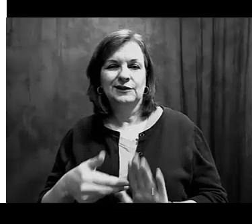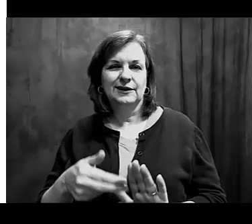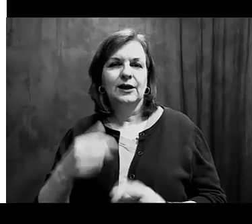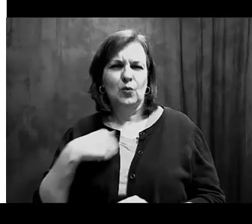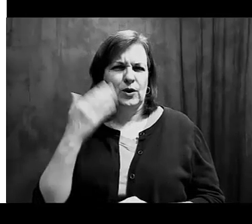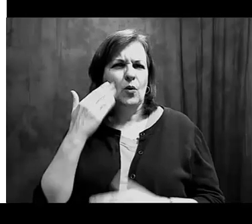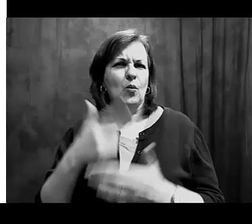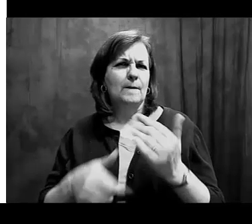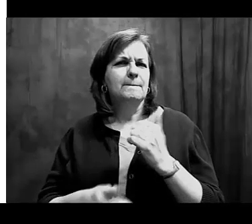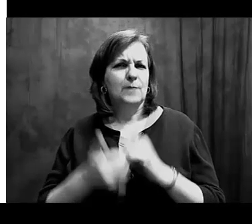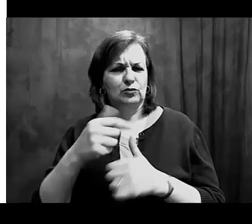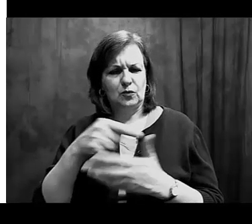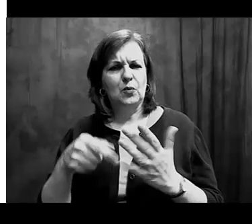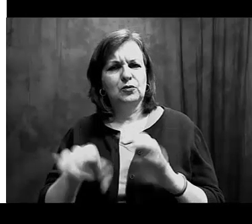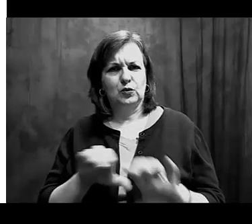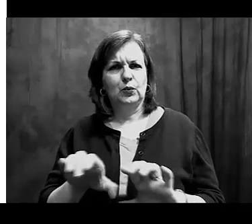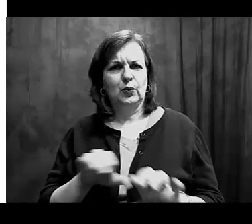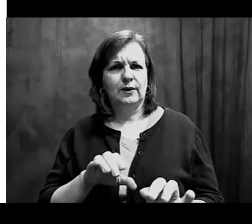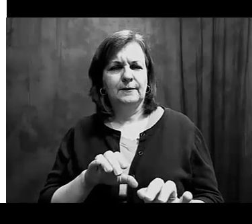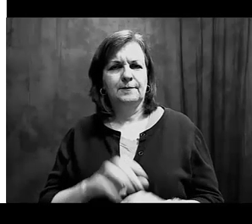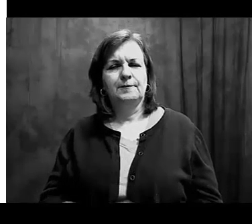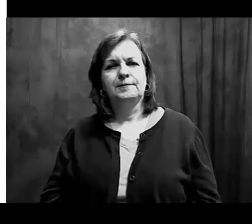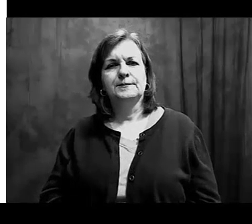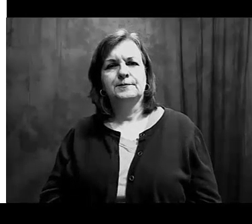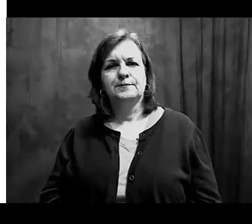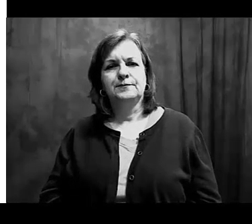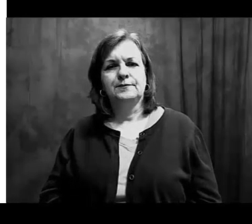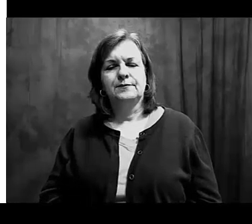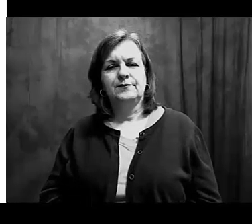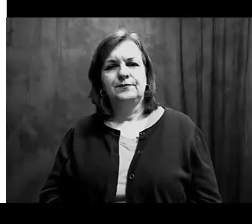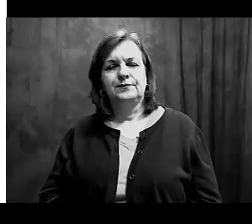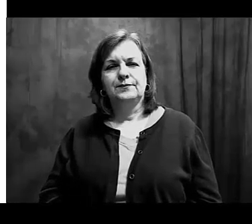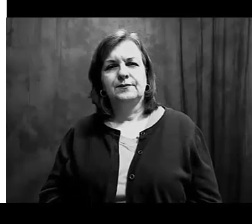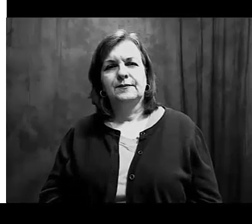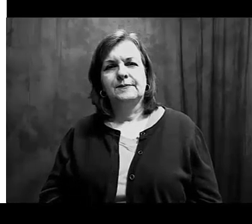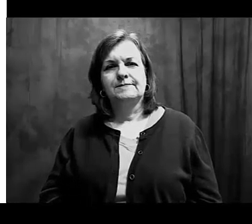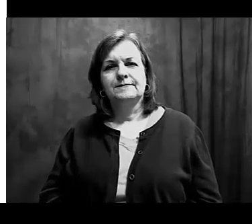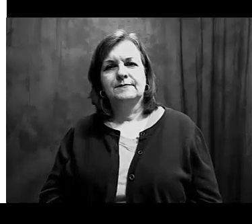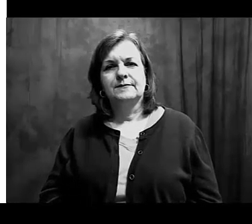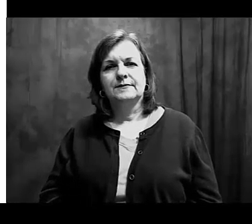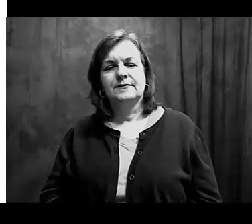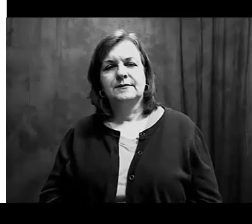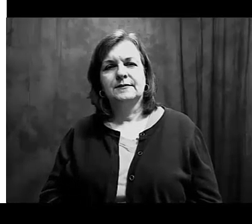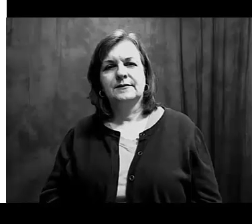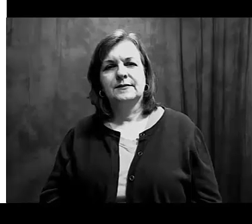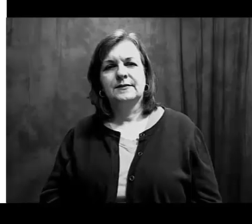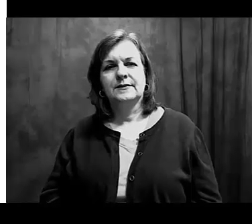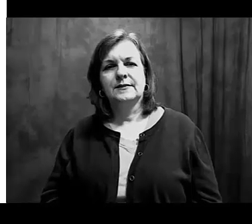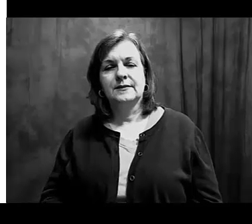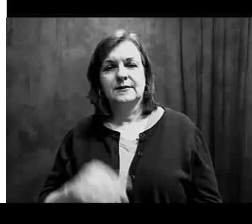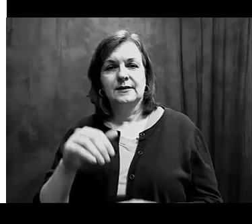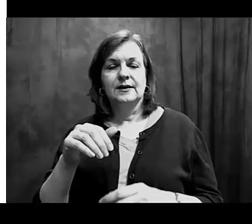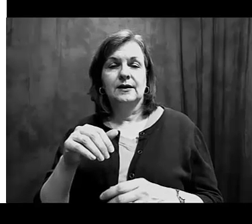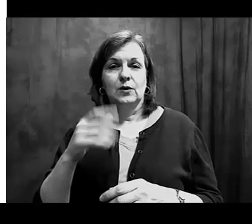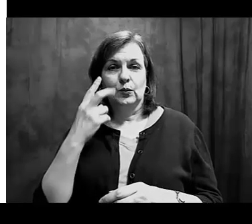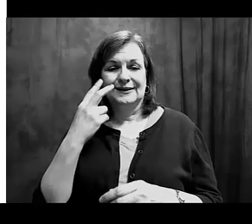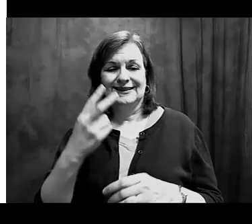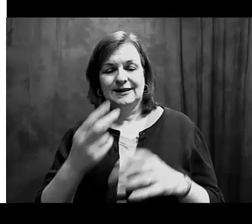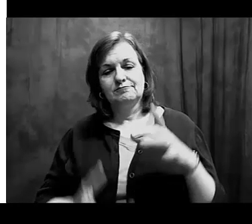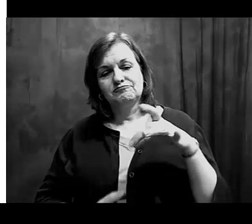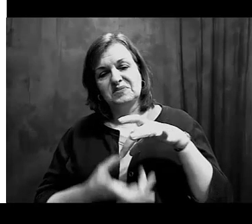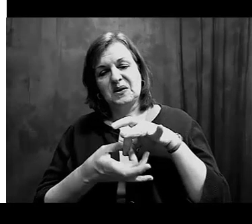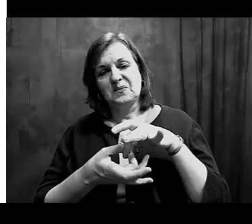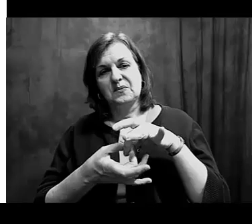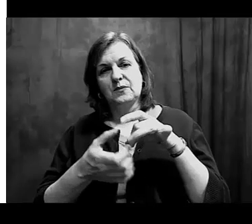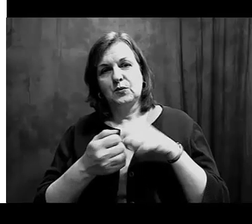You have 12 pairs of cranial nerves and 31 pairs of spinal nerves. I don't care that you know what these are. You know